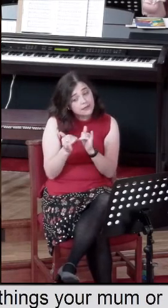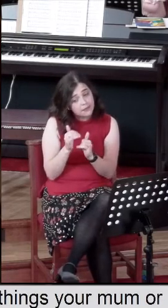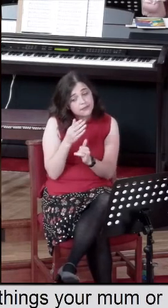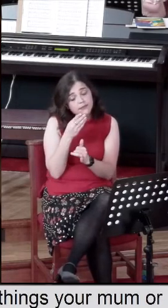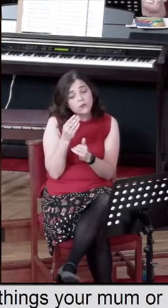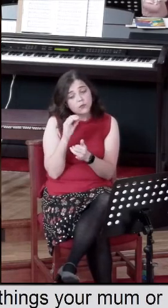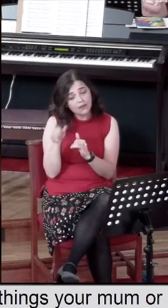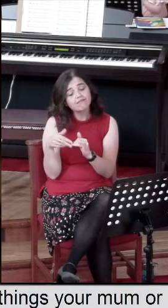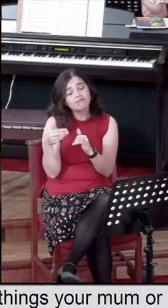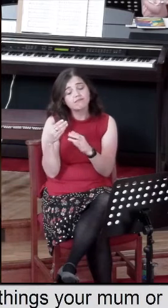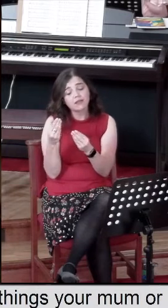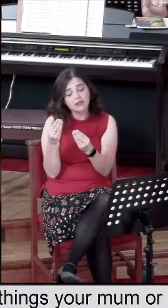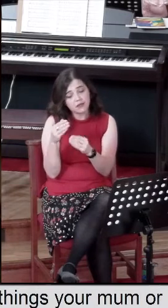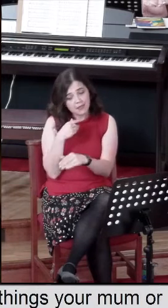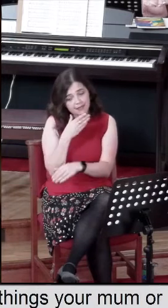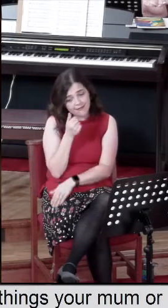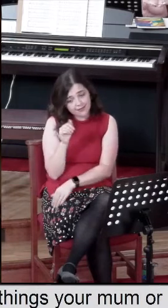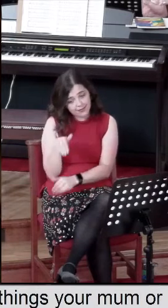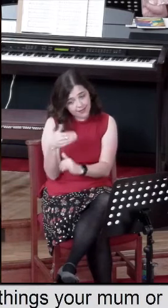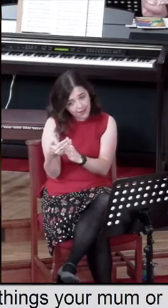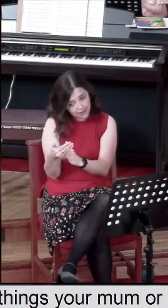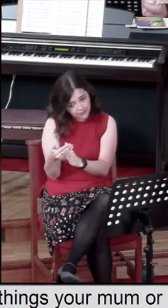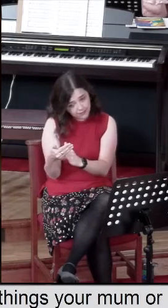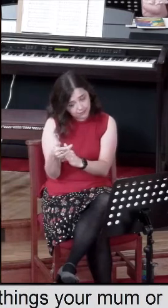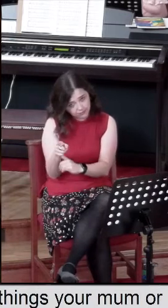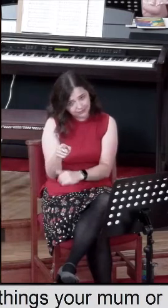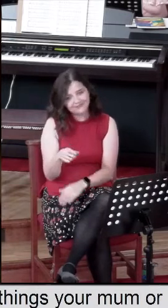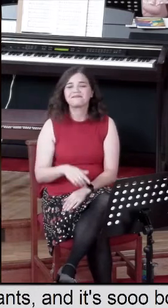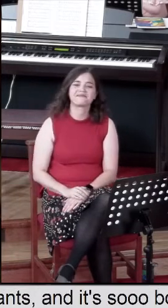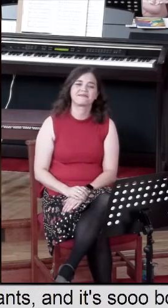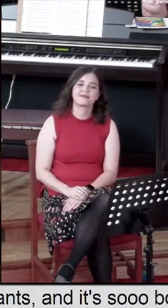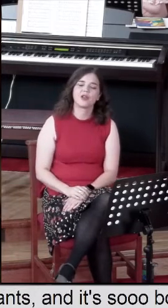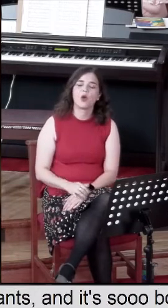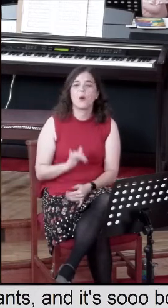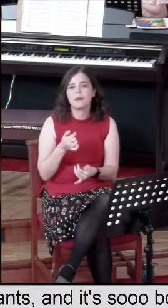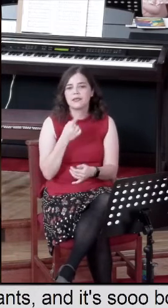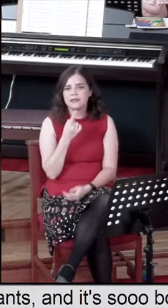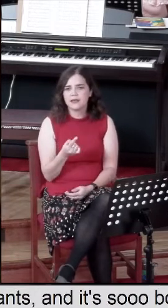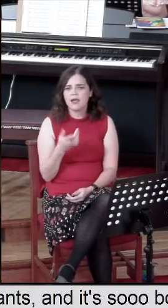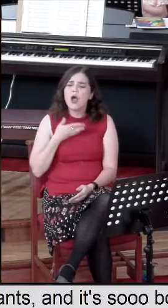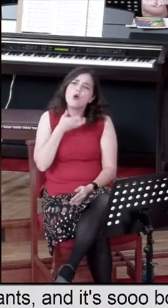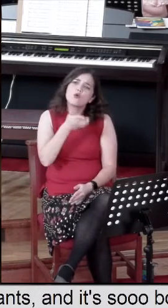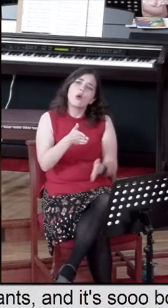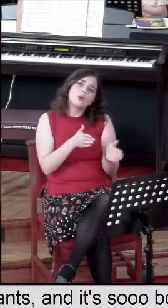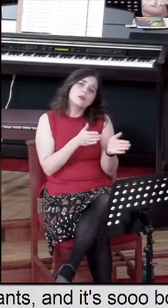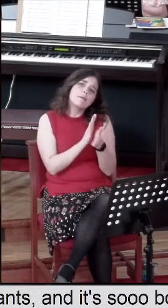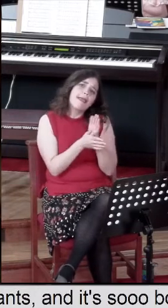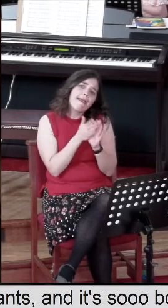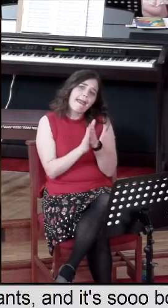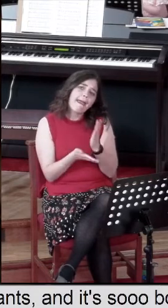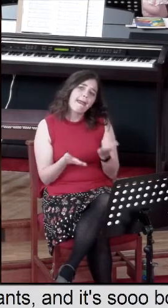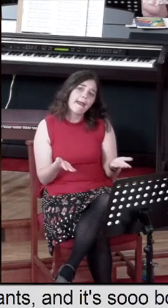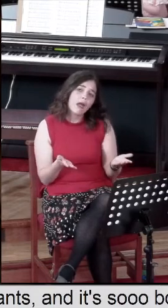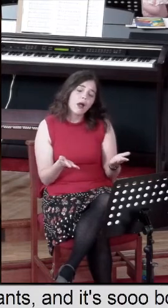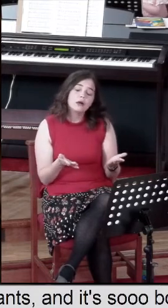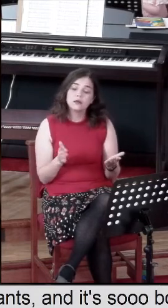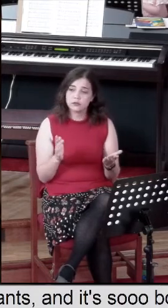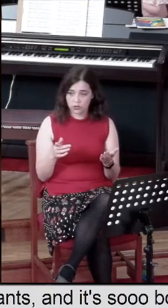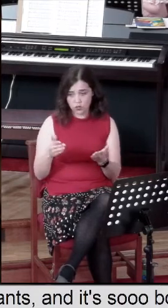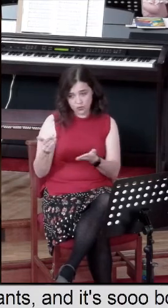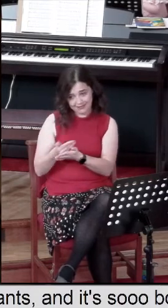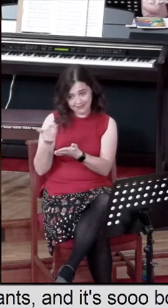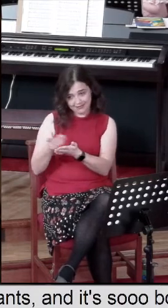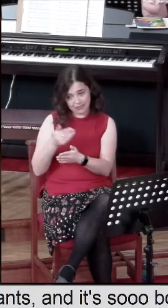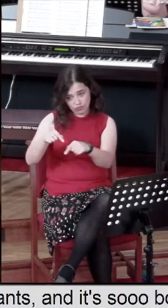yeah. And so you just keep going a little bit longer. Or maybe you say, can I go out to play? She says, well, you tidy your